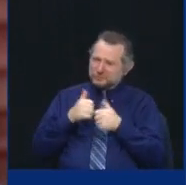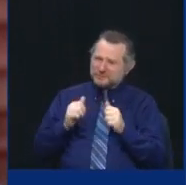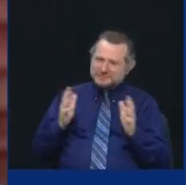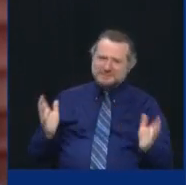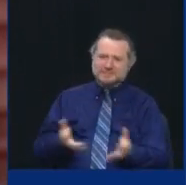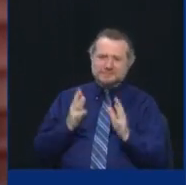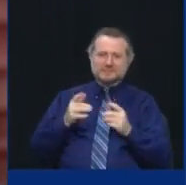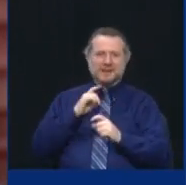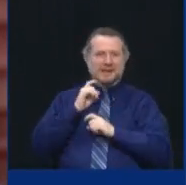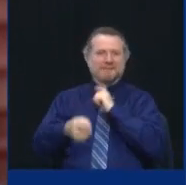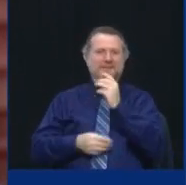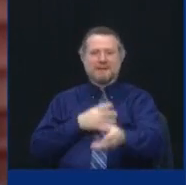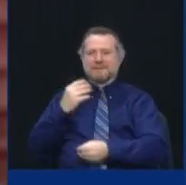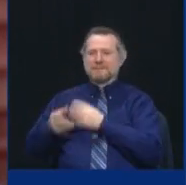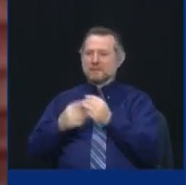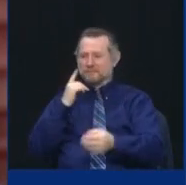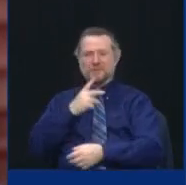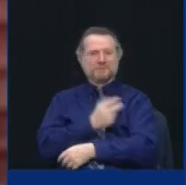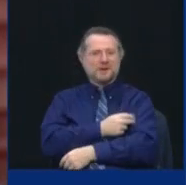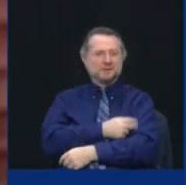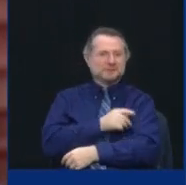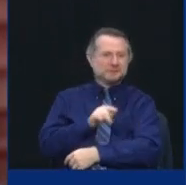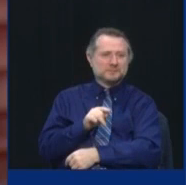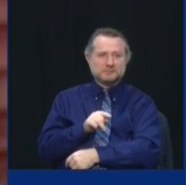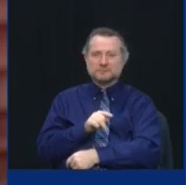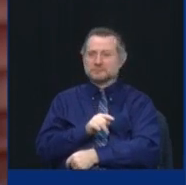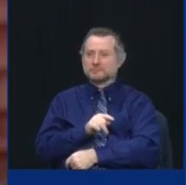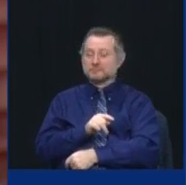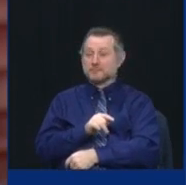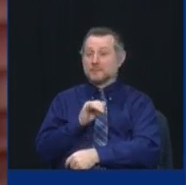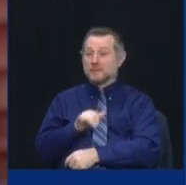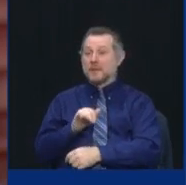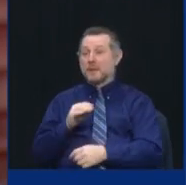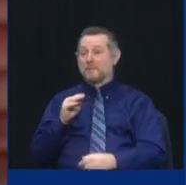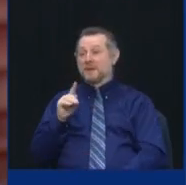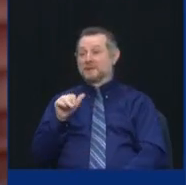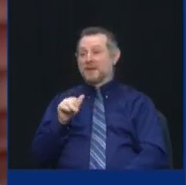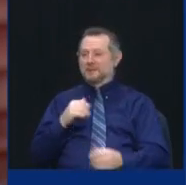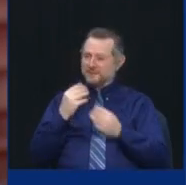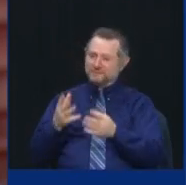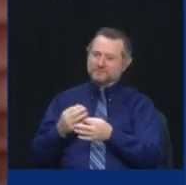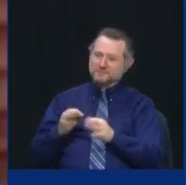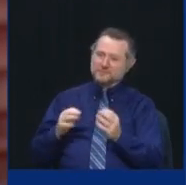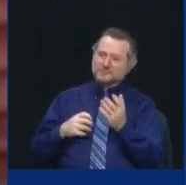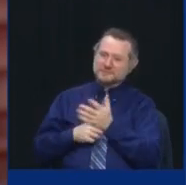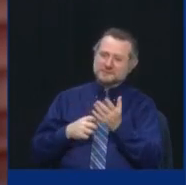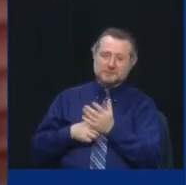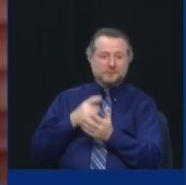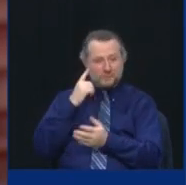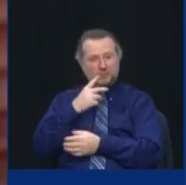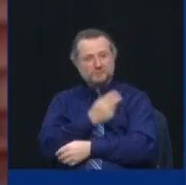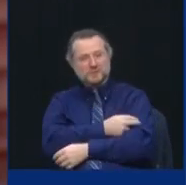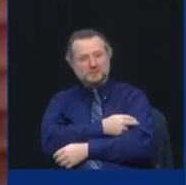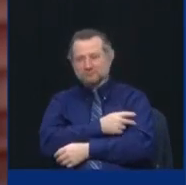to get a vaccine. That's the MTA. You get a vaccine, you get a free Metro